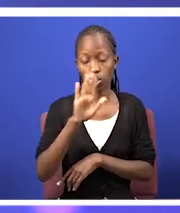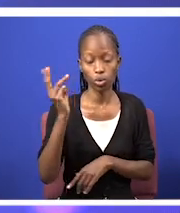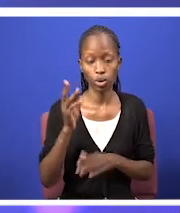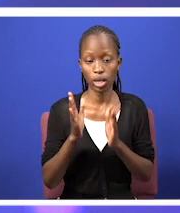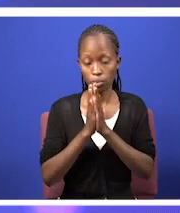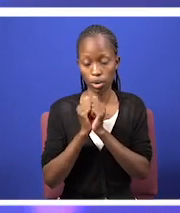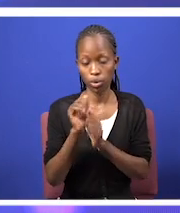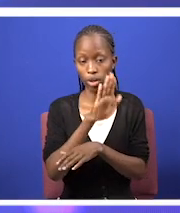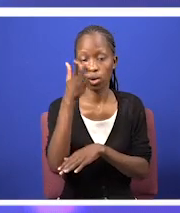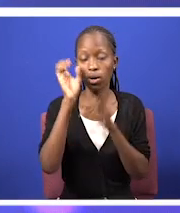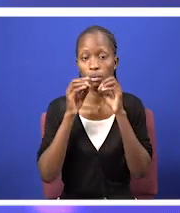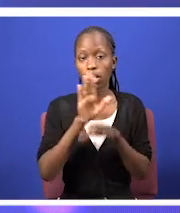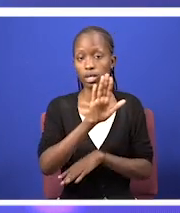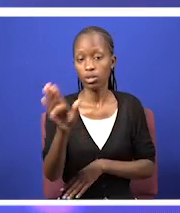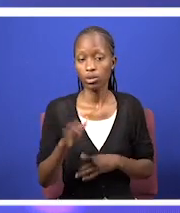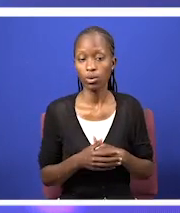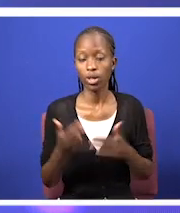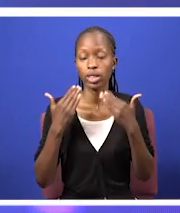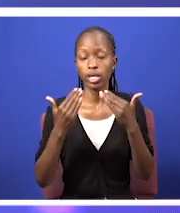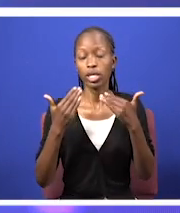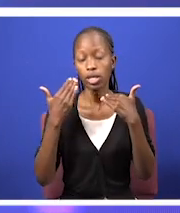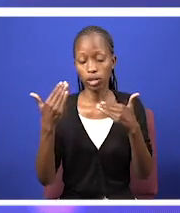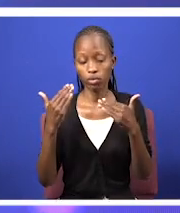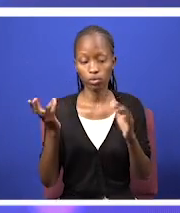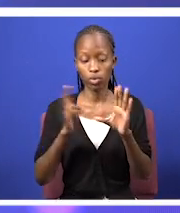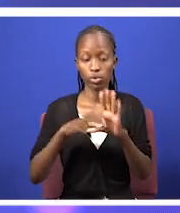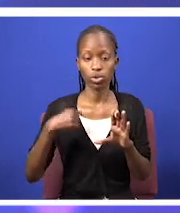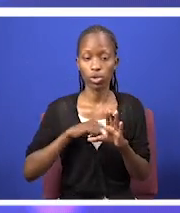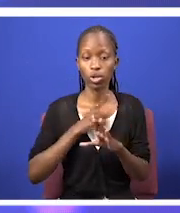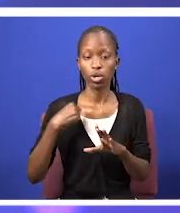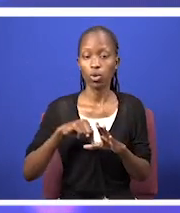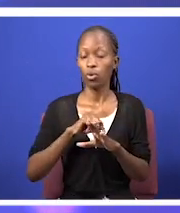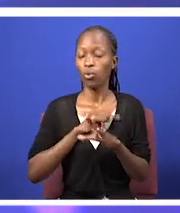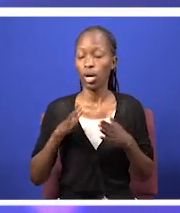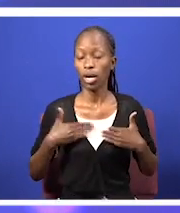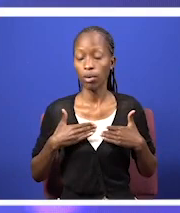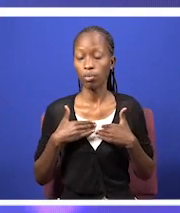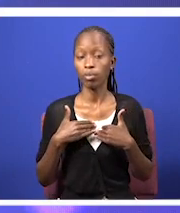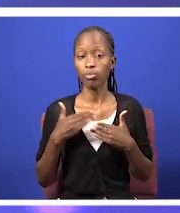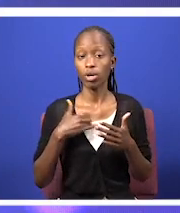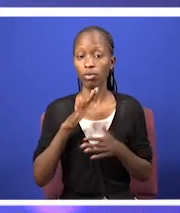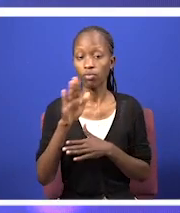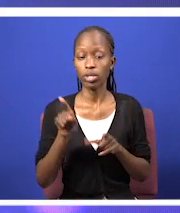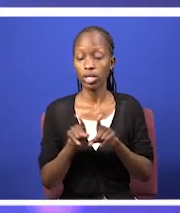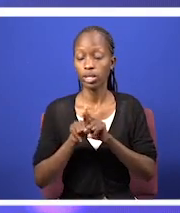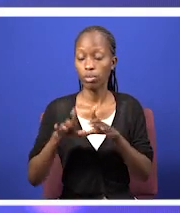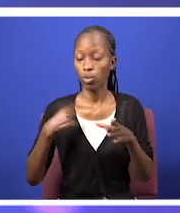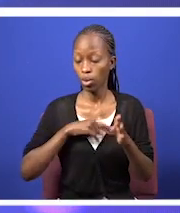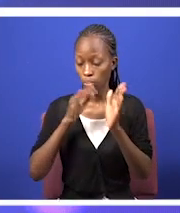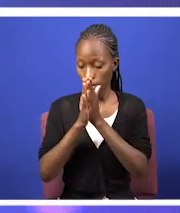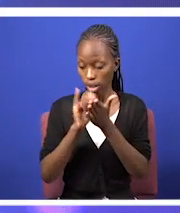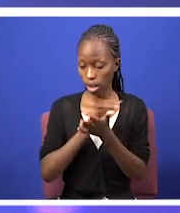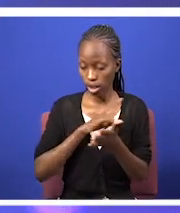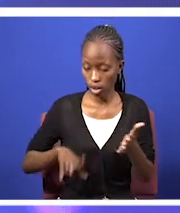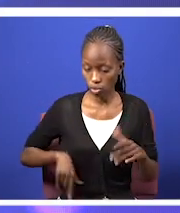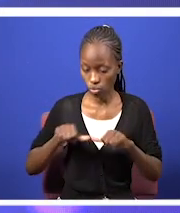you and to pray with you. God bless you so much. Thank you for joining us. We are glad to have you, and how we pray